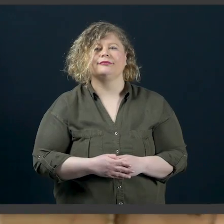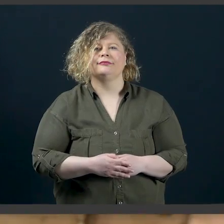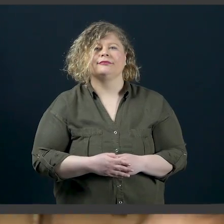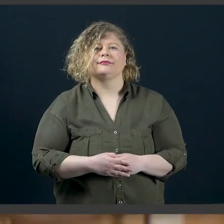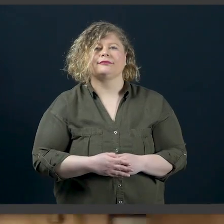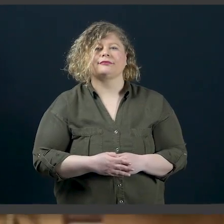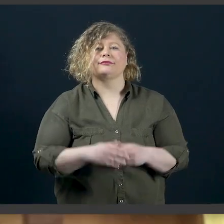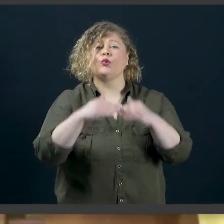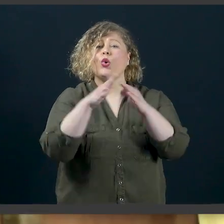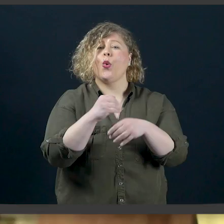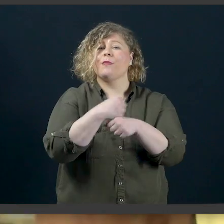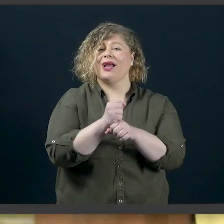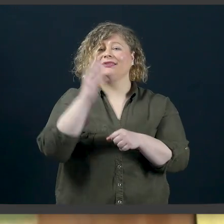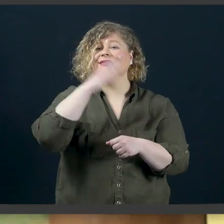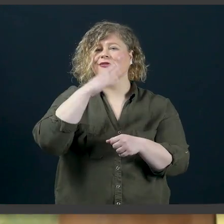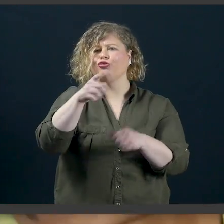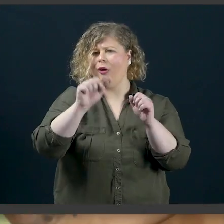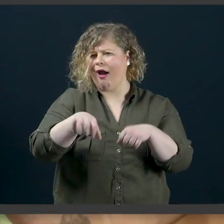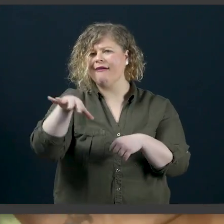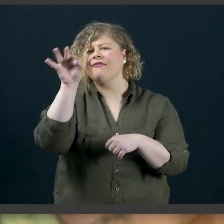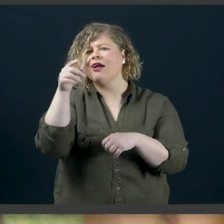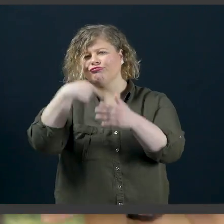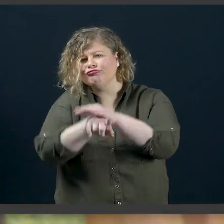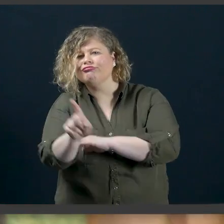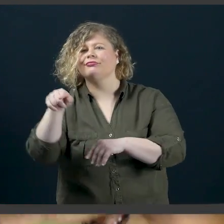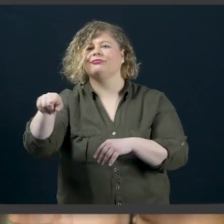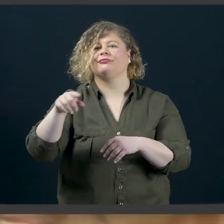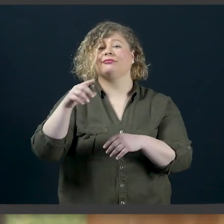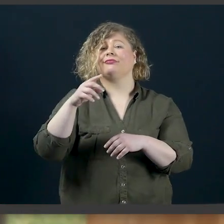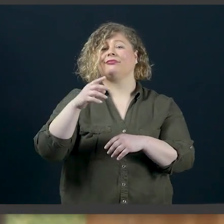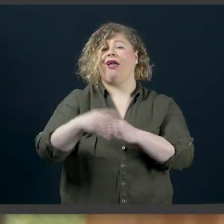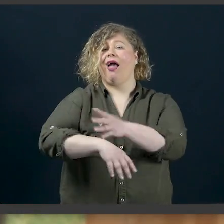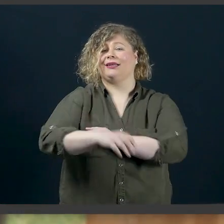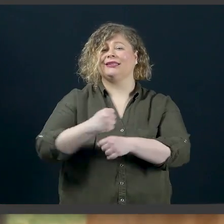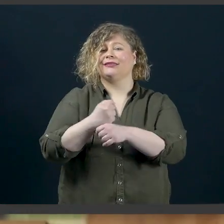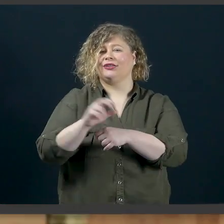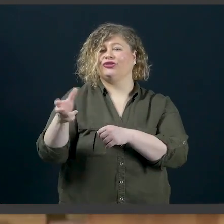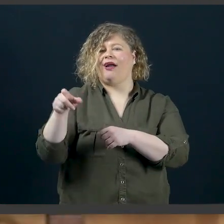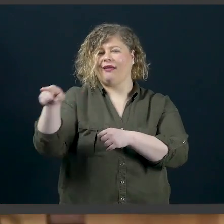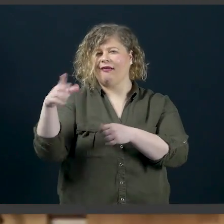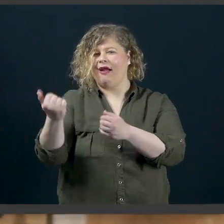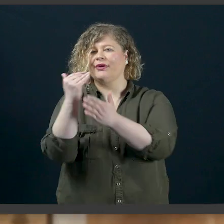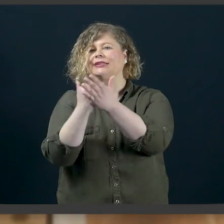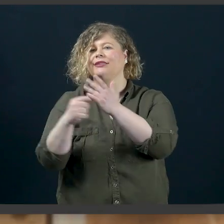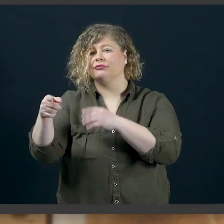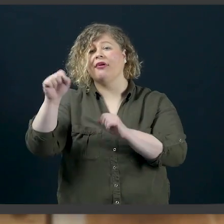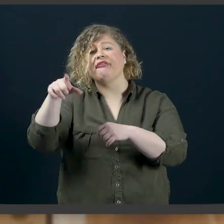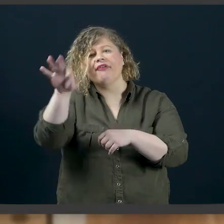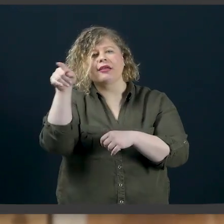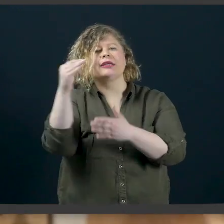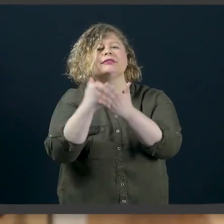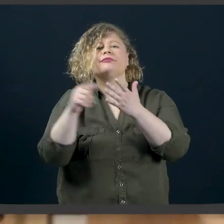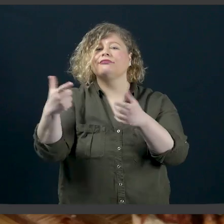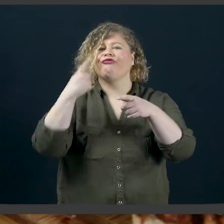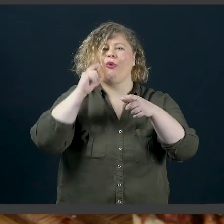If you want to make homemade tzatziki, you can find the recipe at Akis Kitchen, my YouTube channel. Also, you can find the recipe